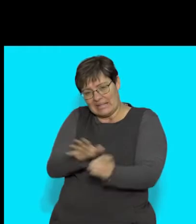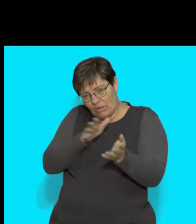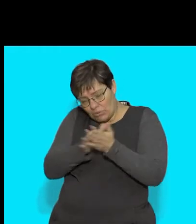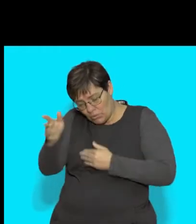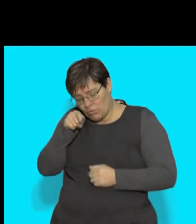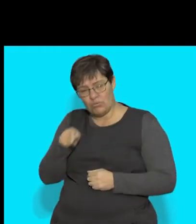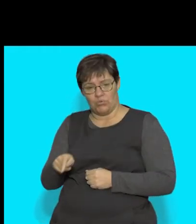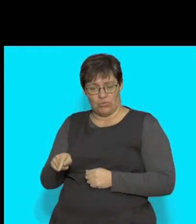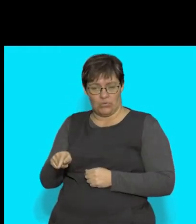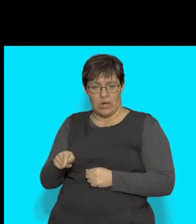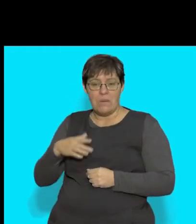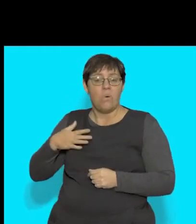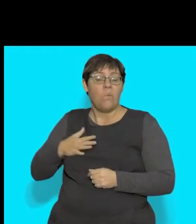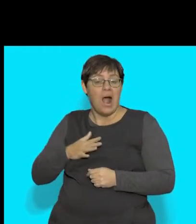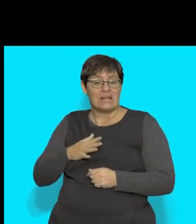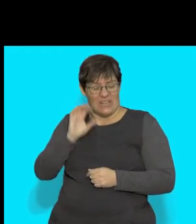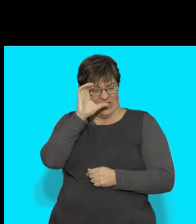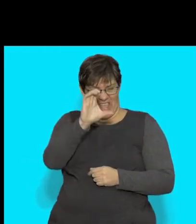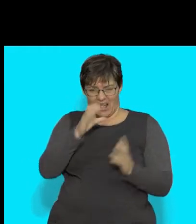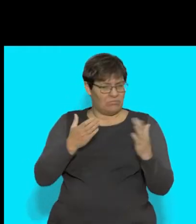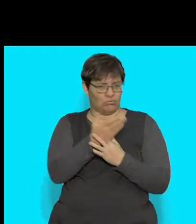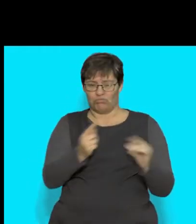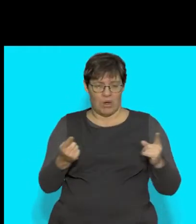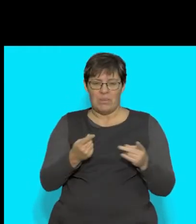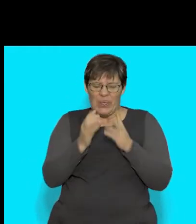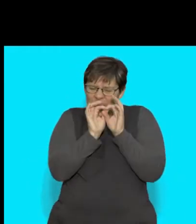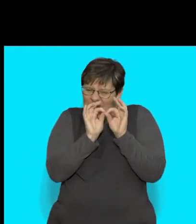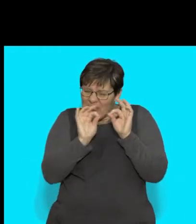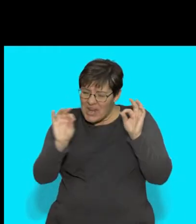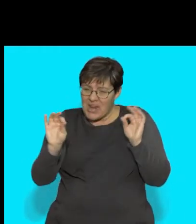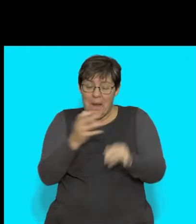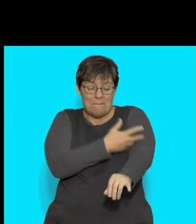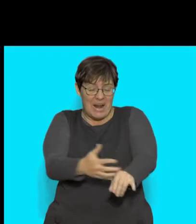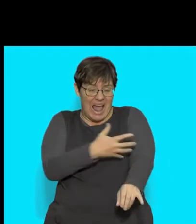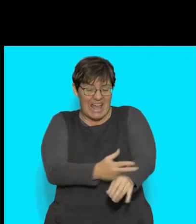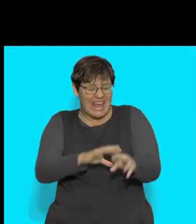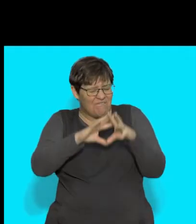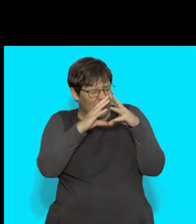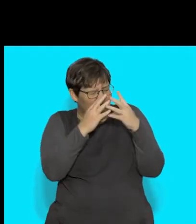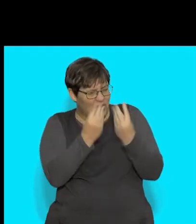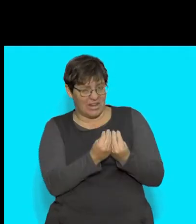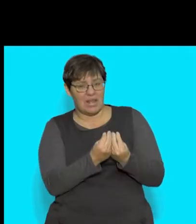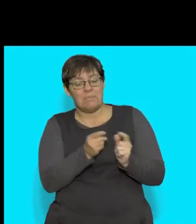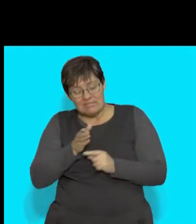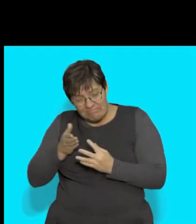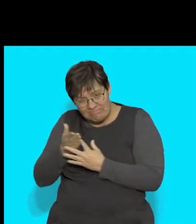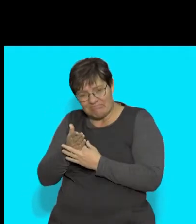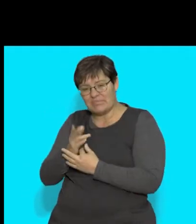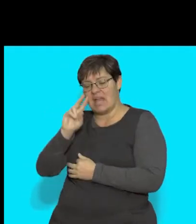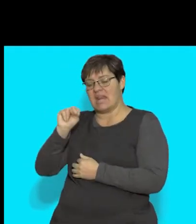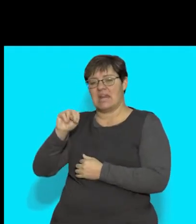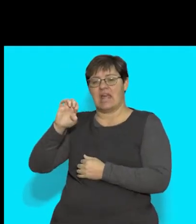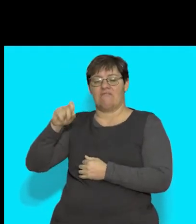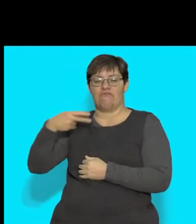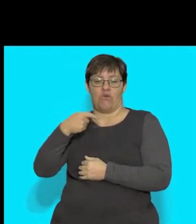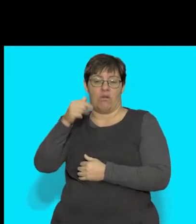blood. So I need to get everything that's in the blood into the nephron,